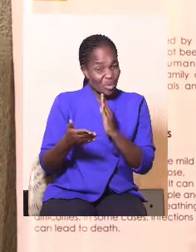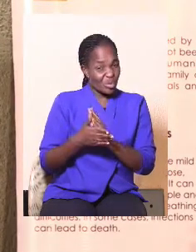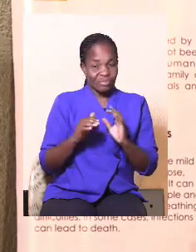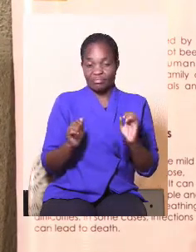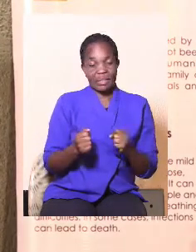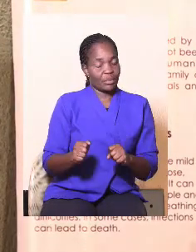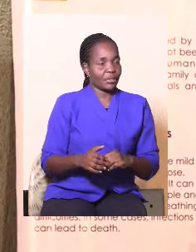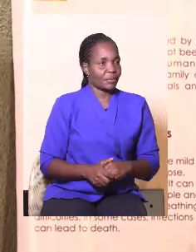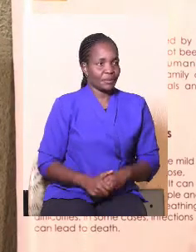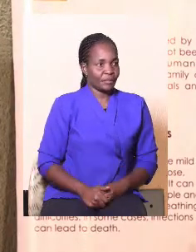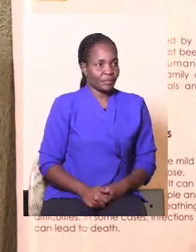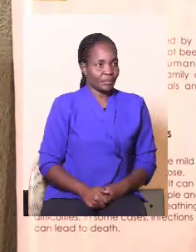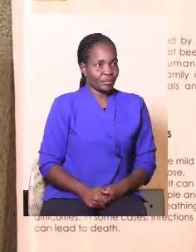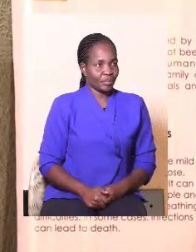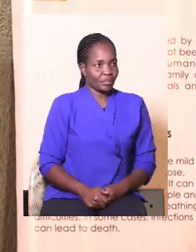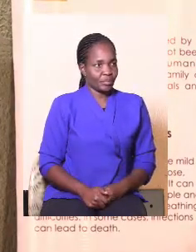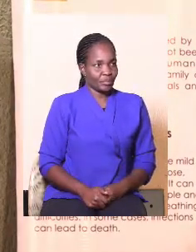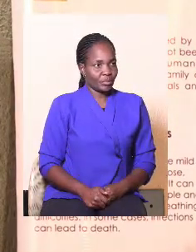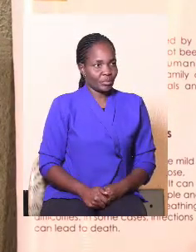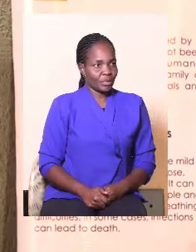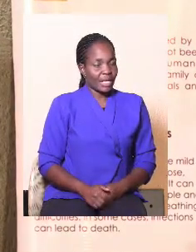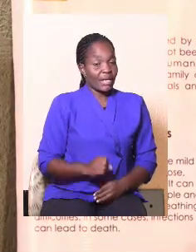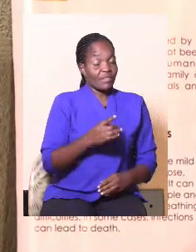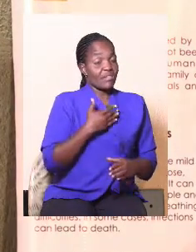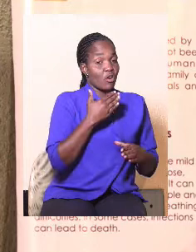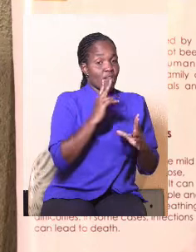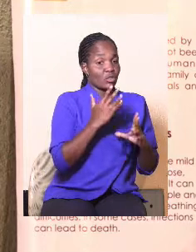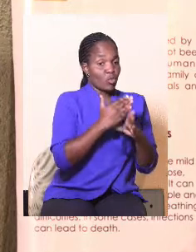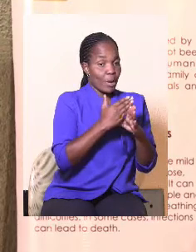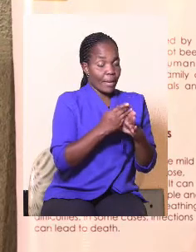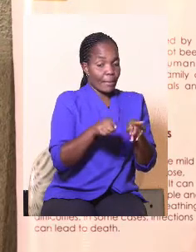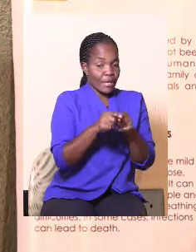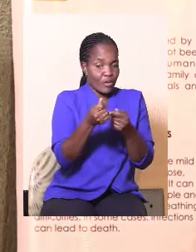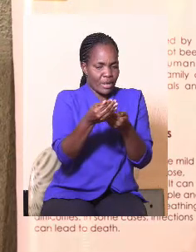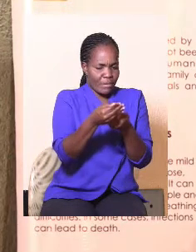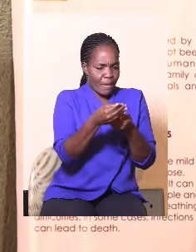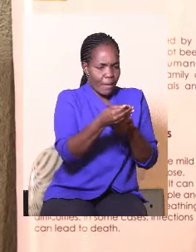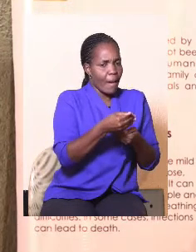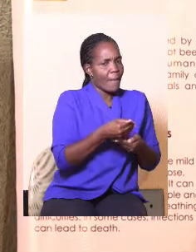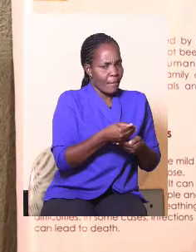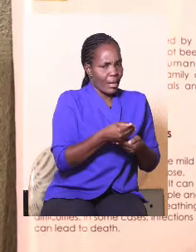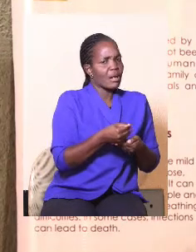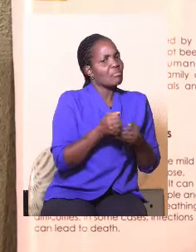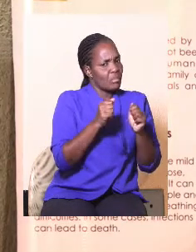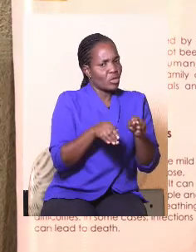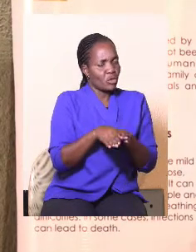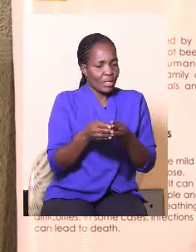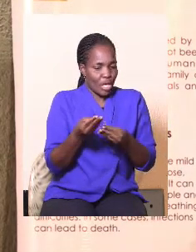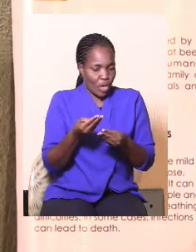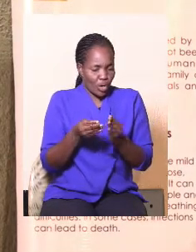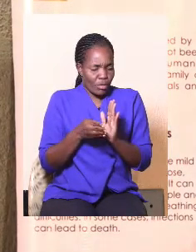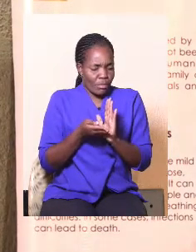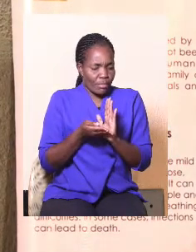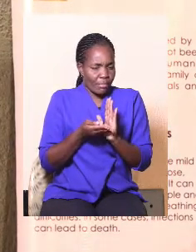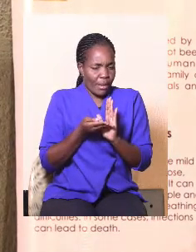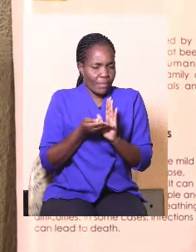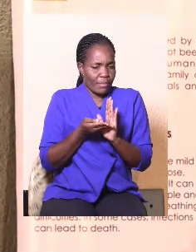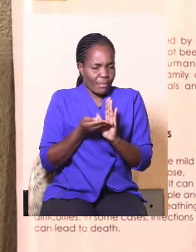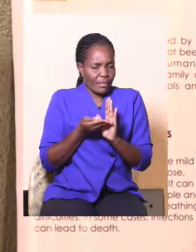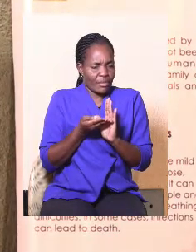have some livelihood if we do some work and generate some income. And in fact, if we generate